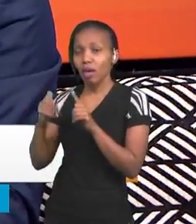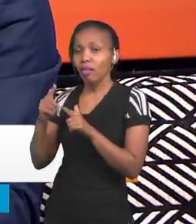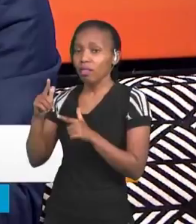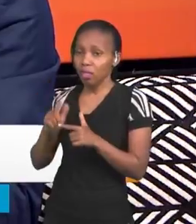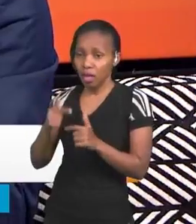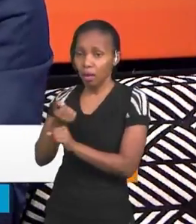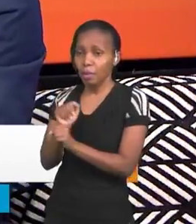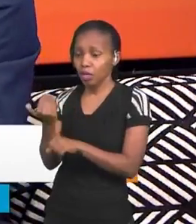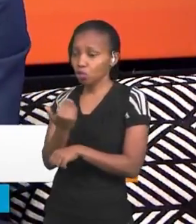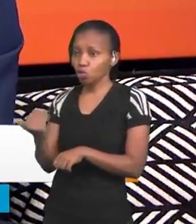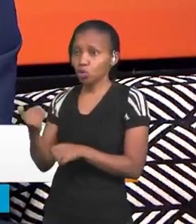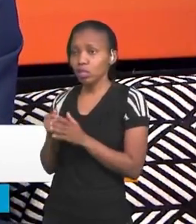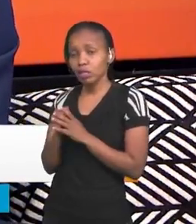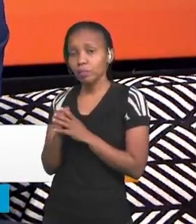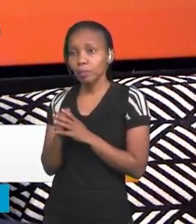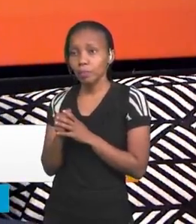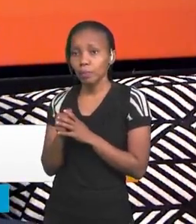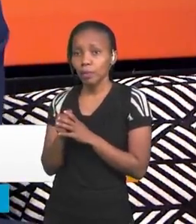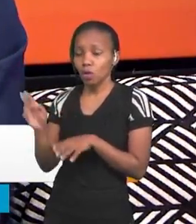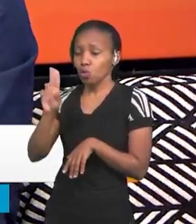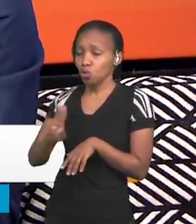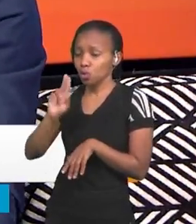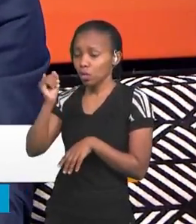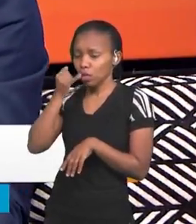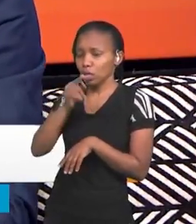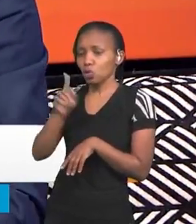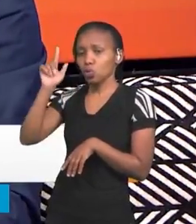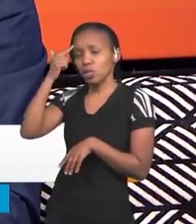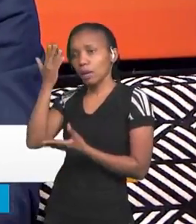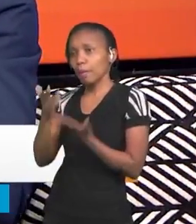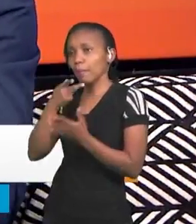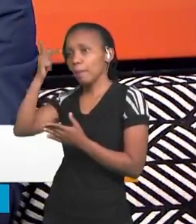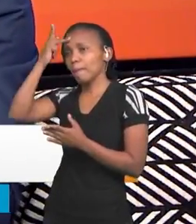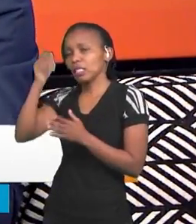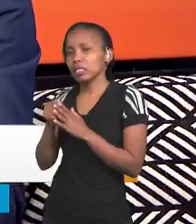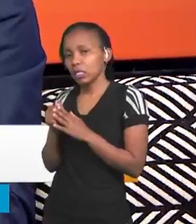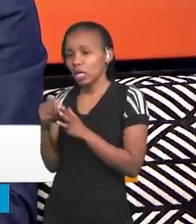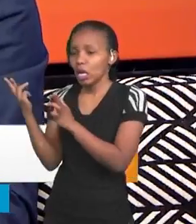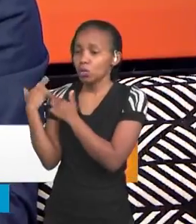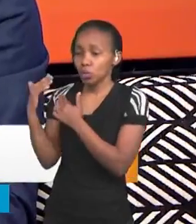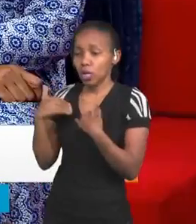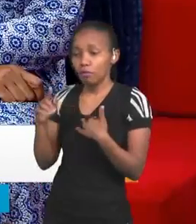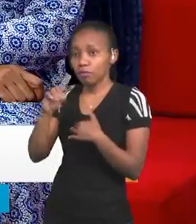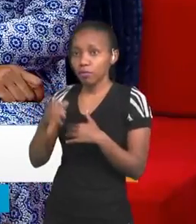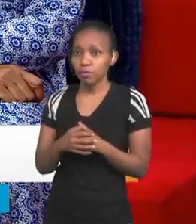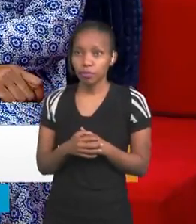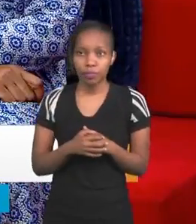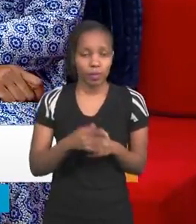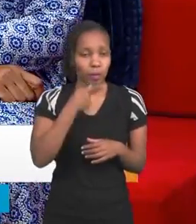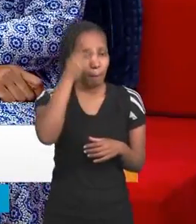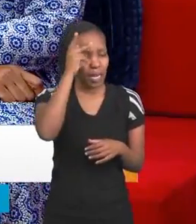them wanting to be escapists with drugs. So do you think also parents have a very huge role to play in this? Of course parents